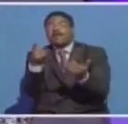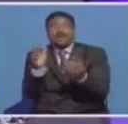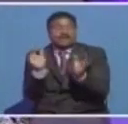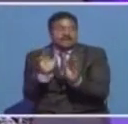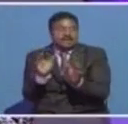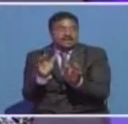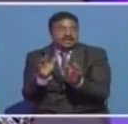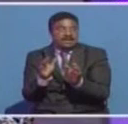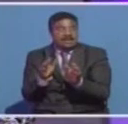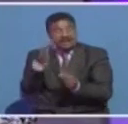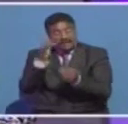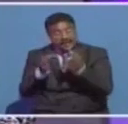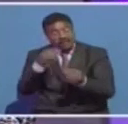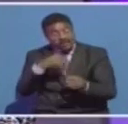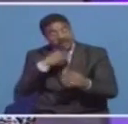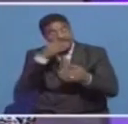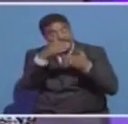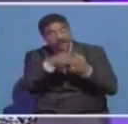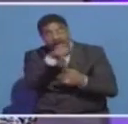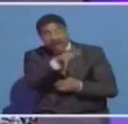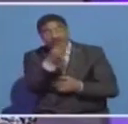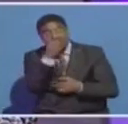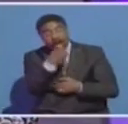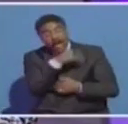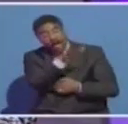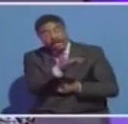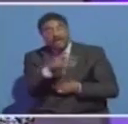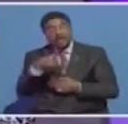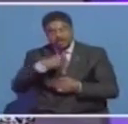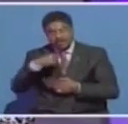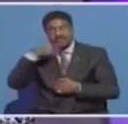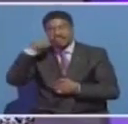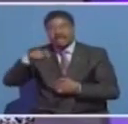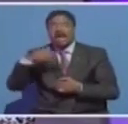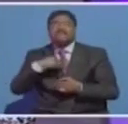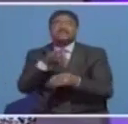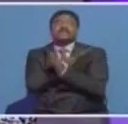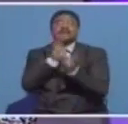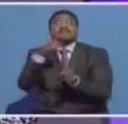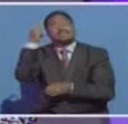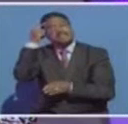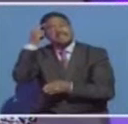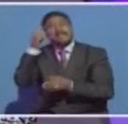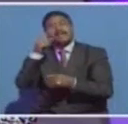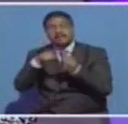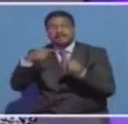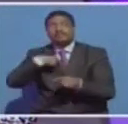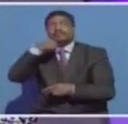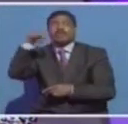neighbor has relief food, I must also have, even if I don't qualify to receive that relief food, because